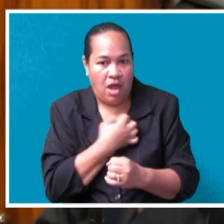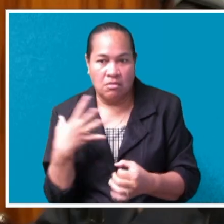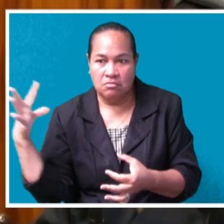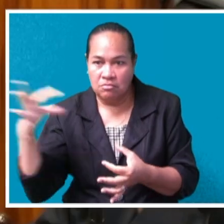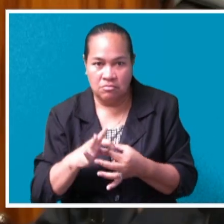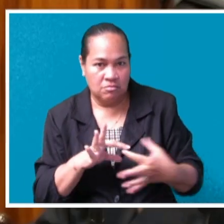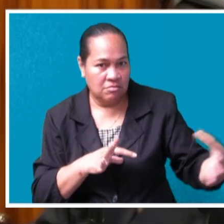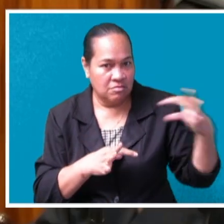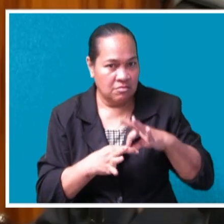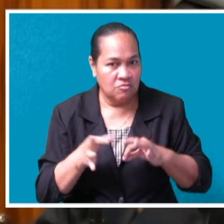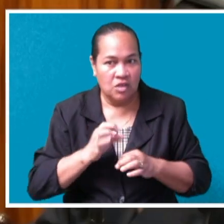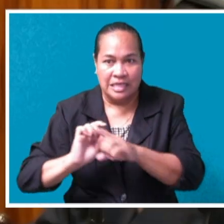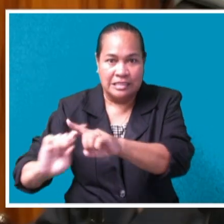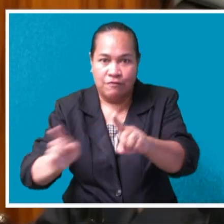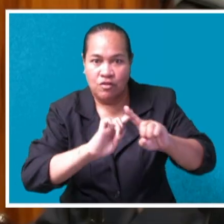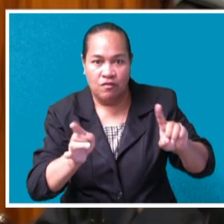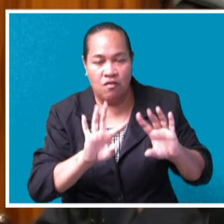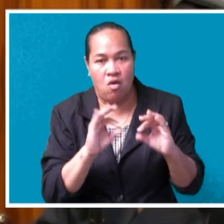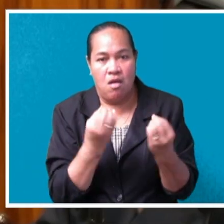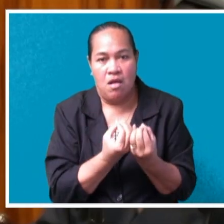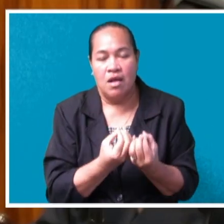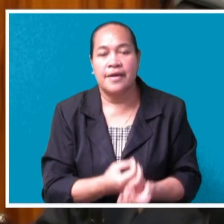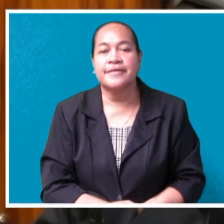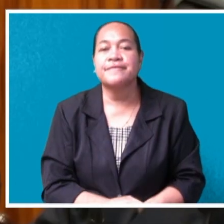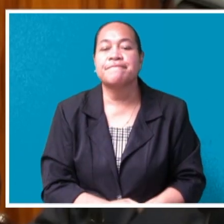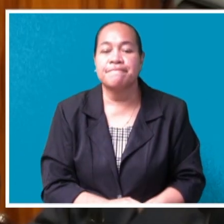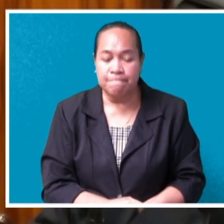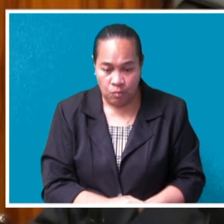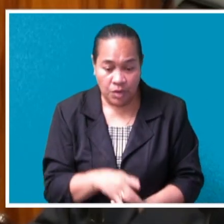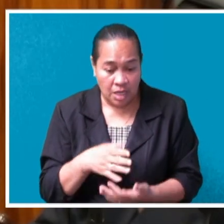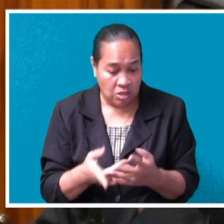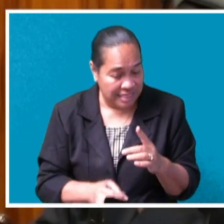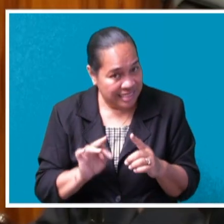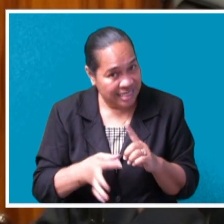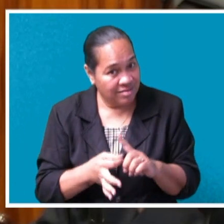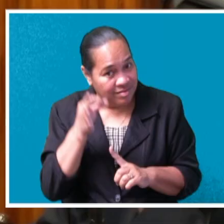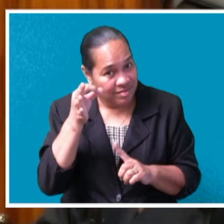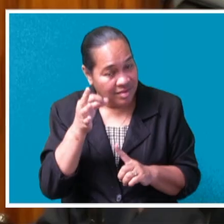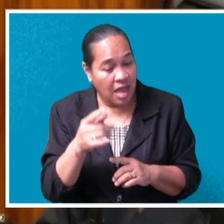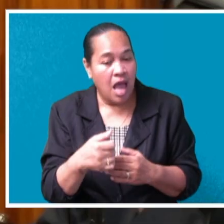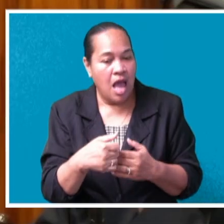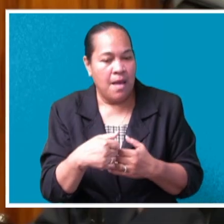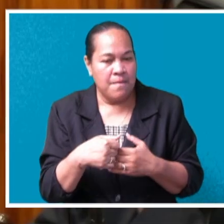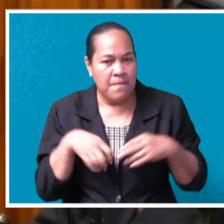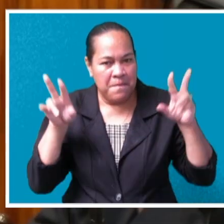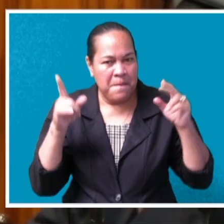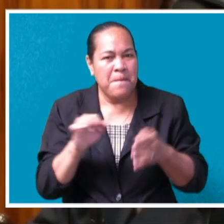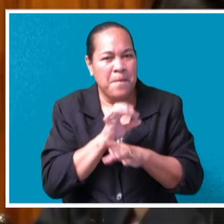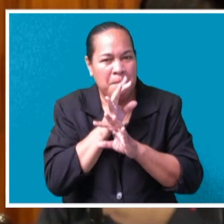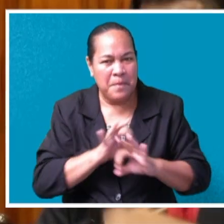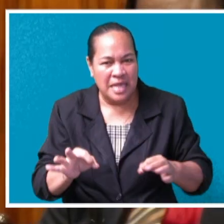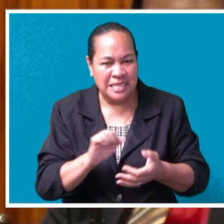agencies. Honourable Speaker, the development of a national peacekeeping strategy will also guide